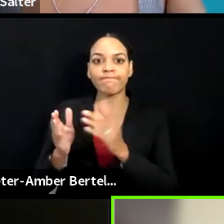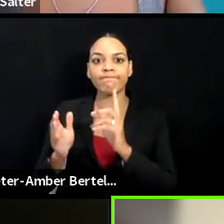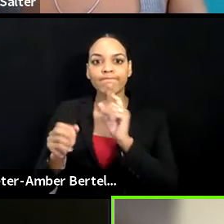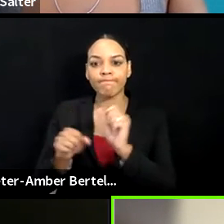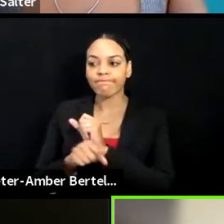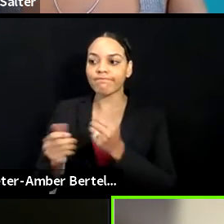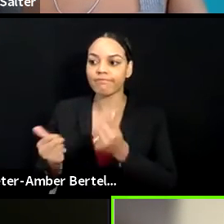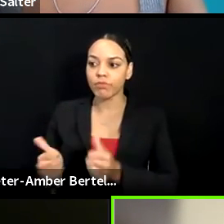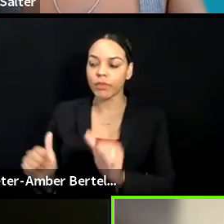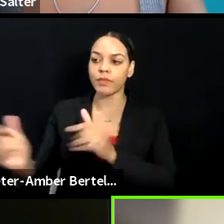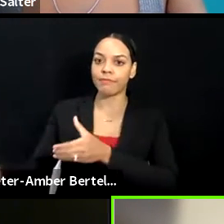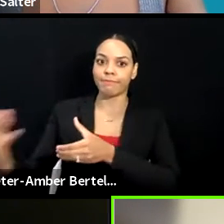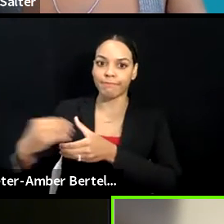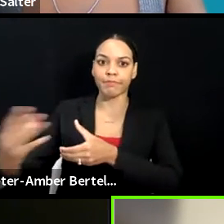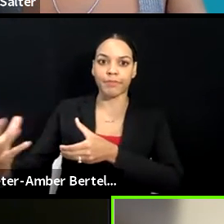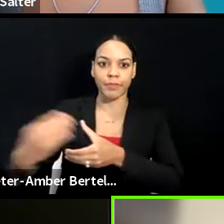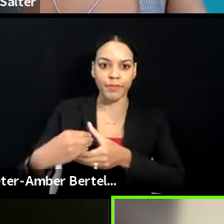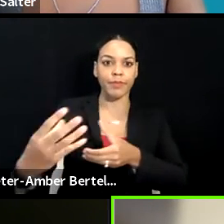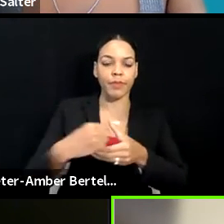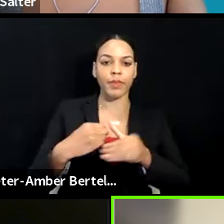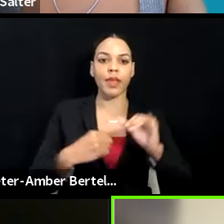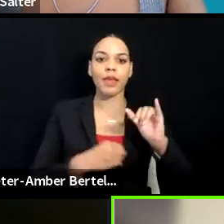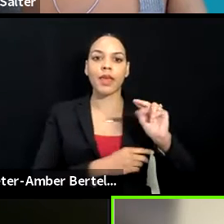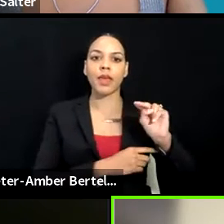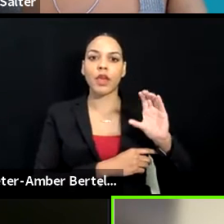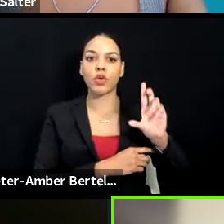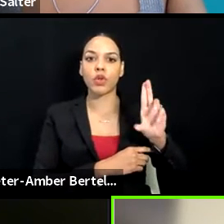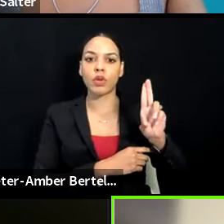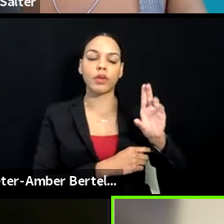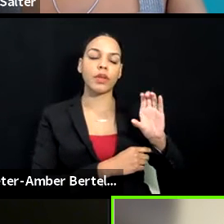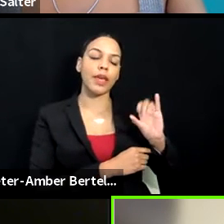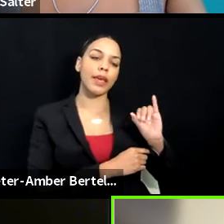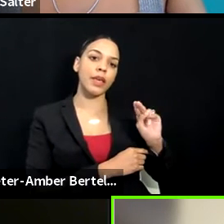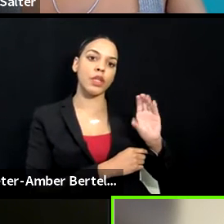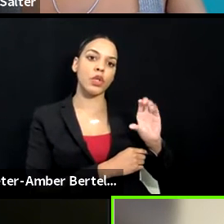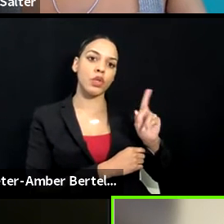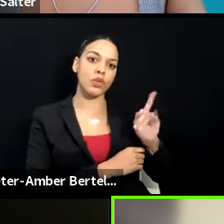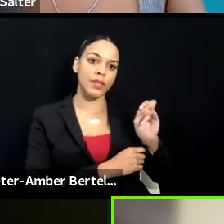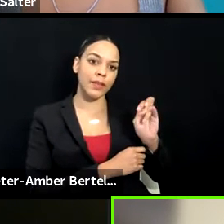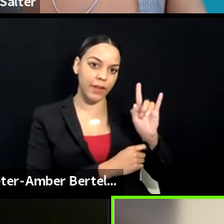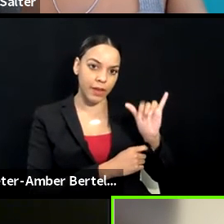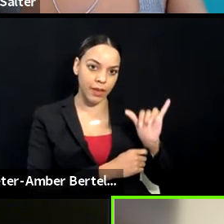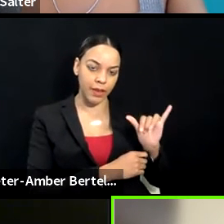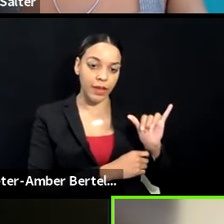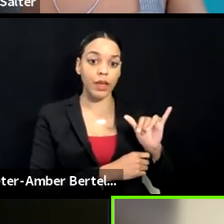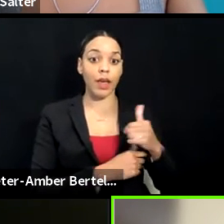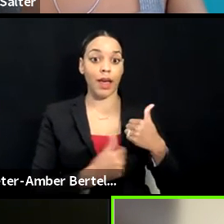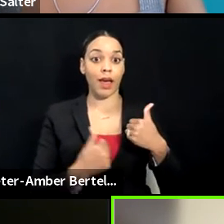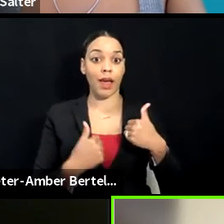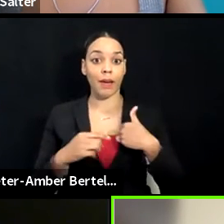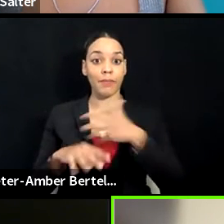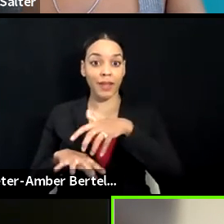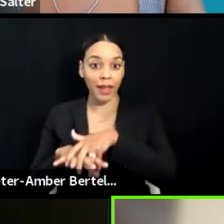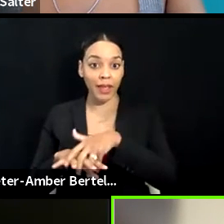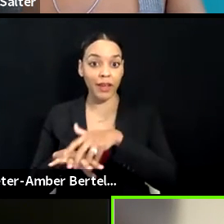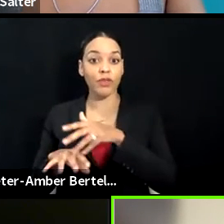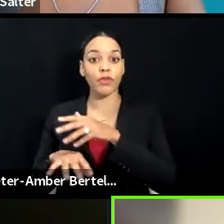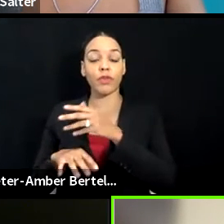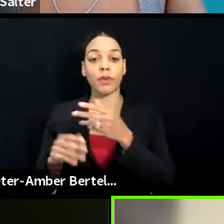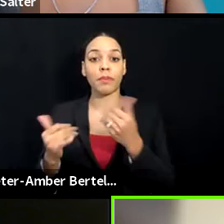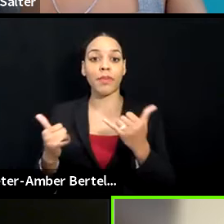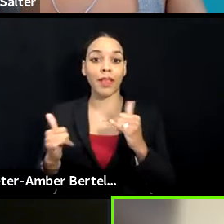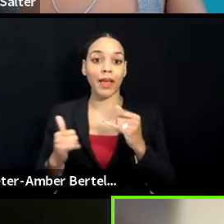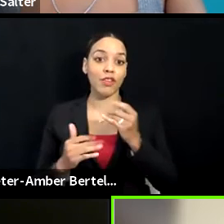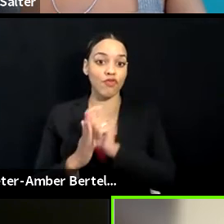inclusivity. And I'm specifically coming from the, like, as a Native playwright, seeing some theaters actually actively try